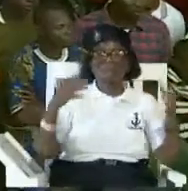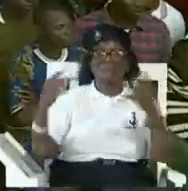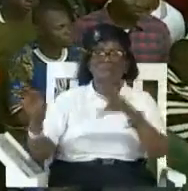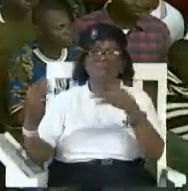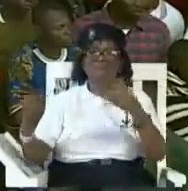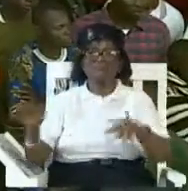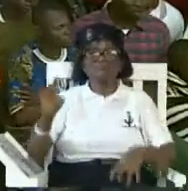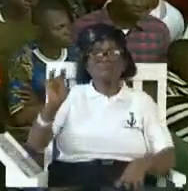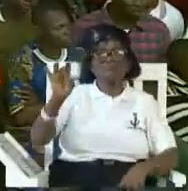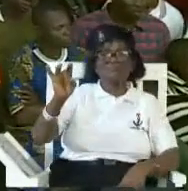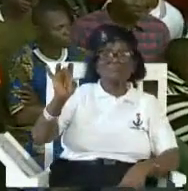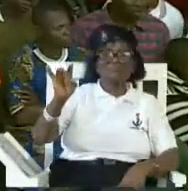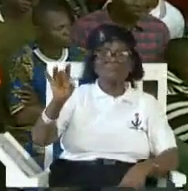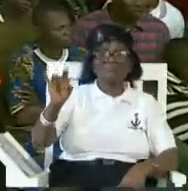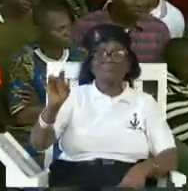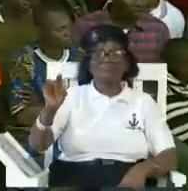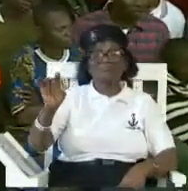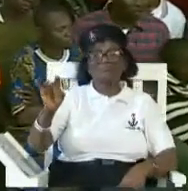18.